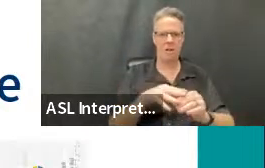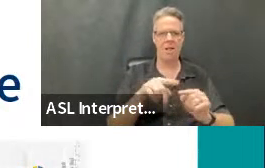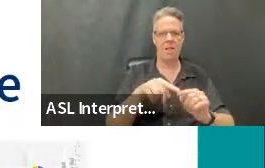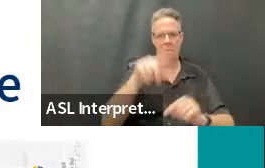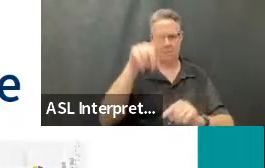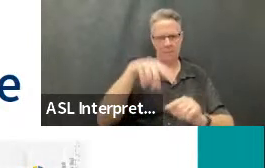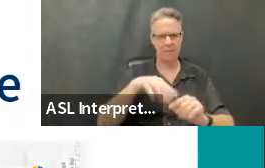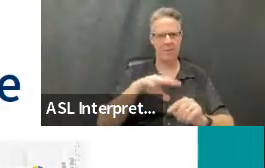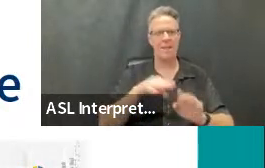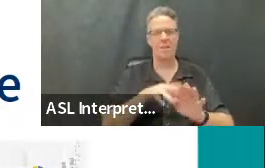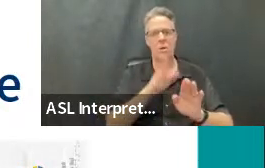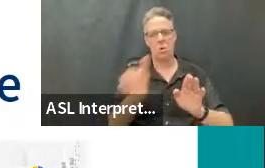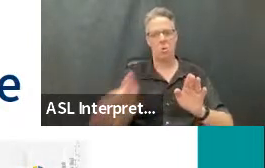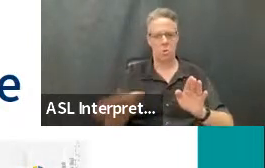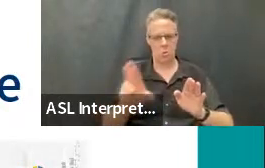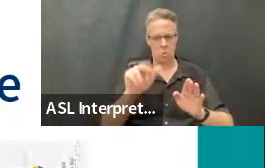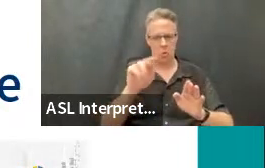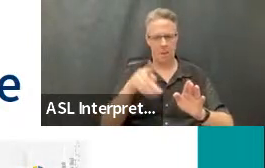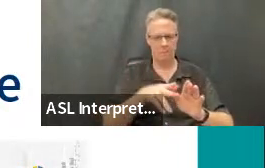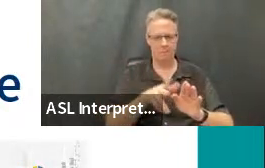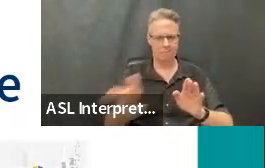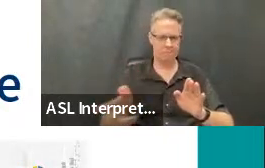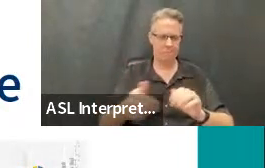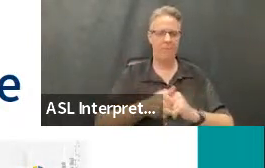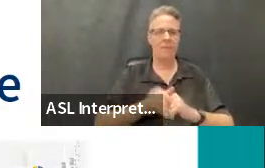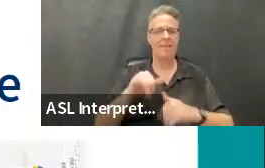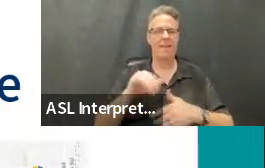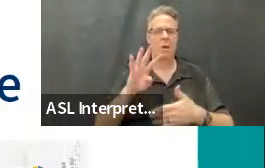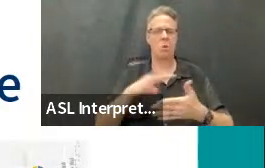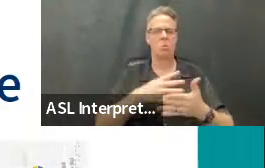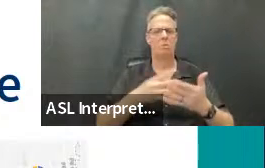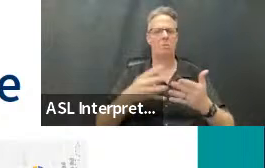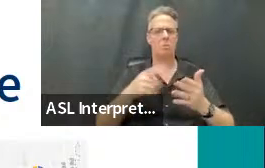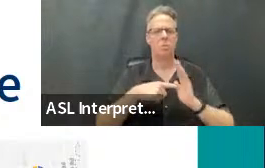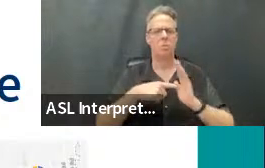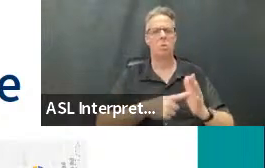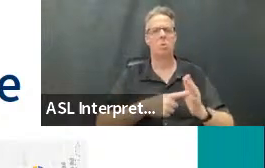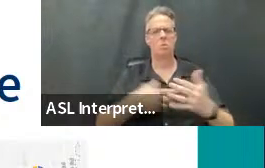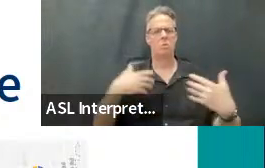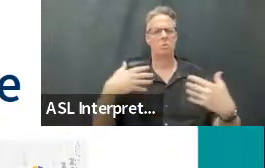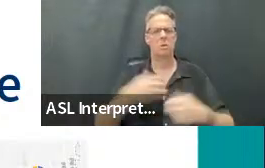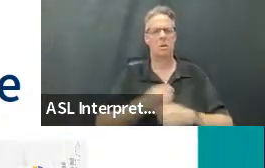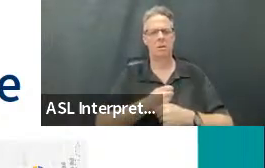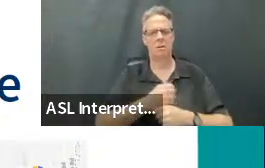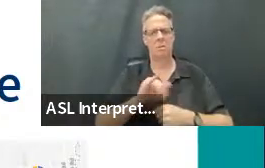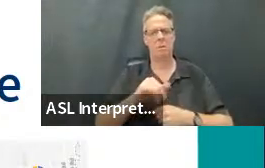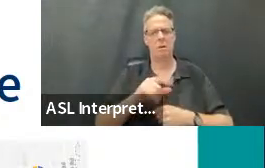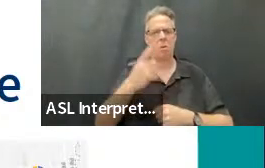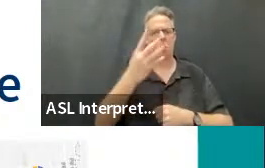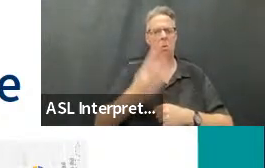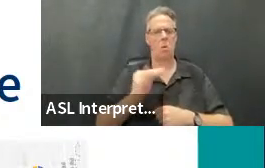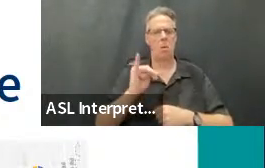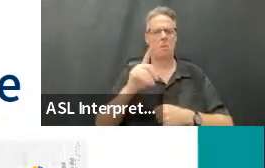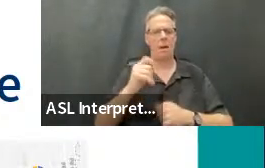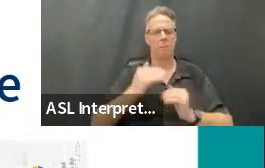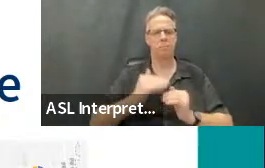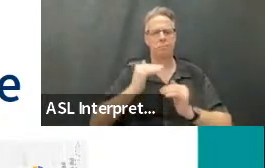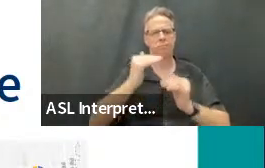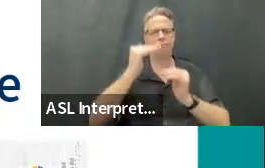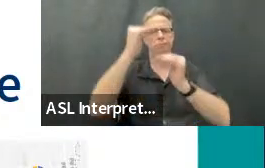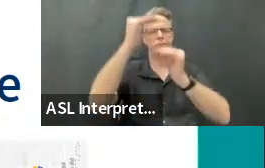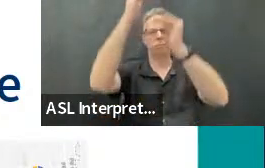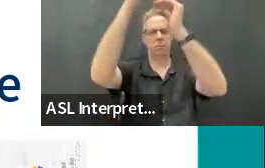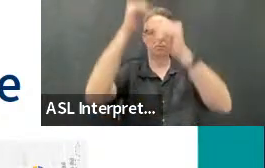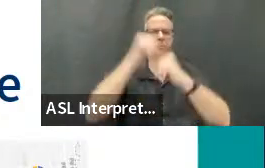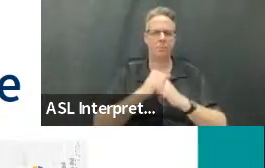the ramps on those 5-year period. This graphic is trying to show you, we summarized those crashes by 1/4 mile segments and kind of plotted